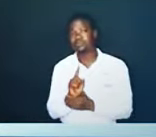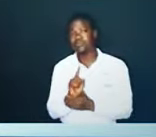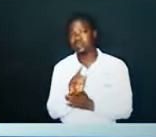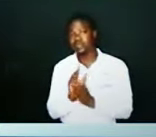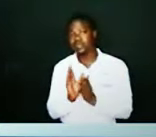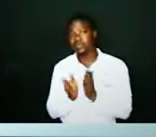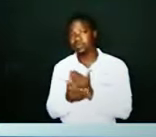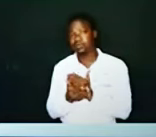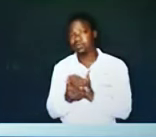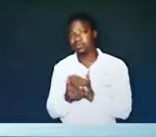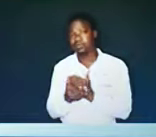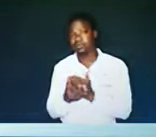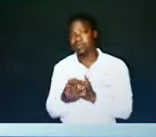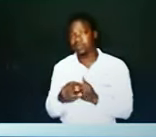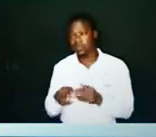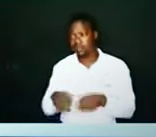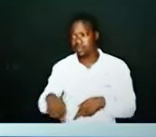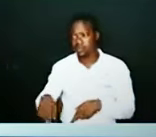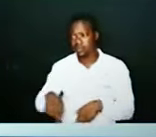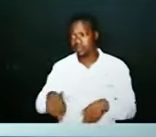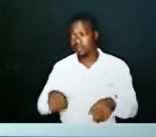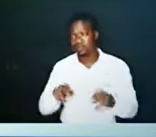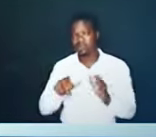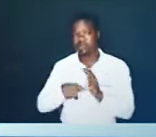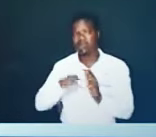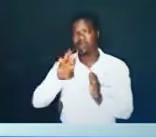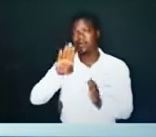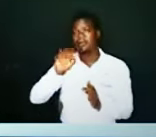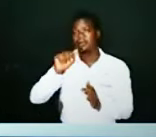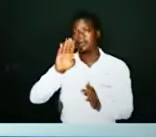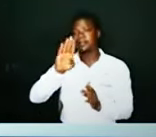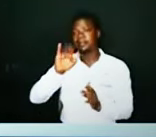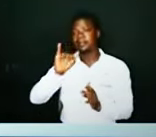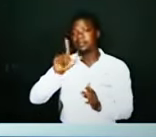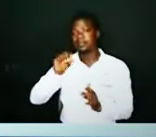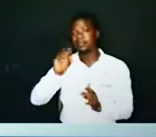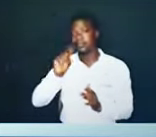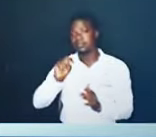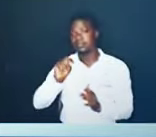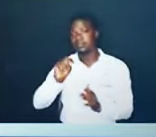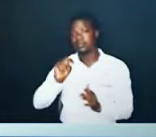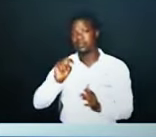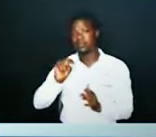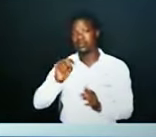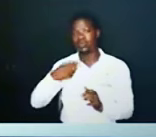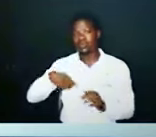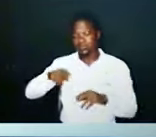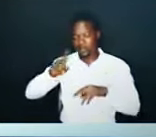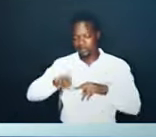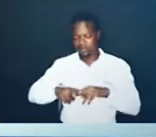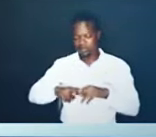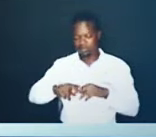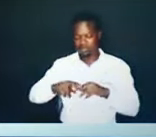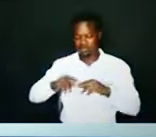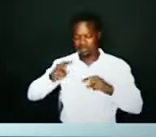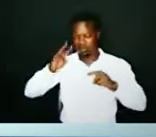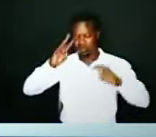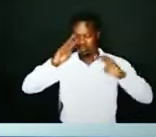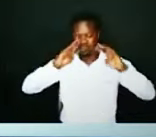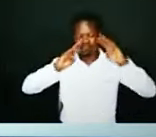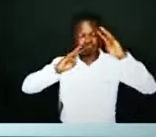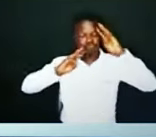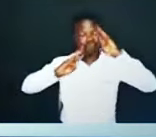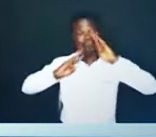But the rivers of Babylon, we sat and wept when we remembered Zion. Babel subontin ho